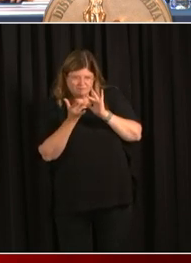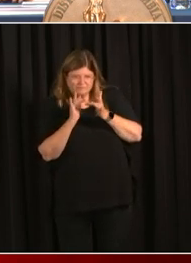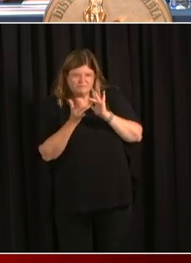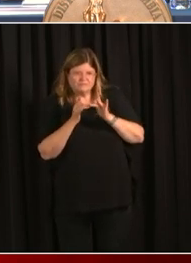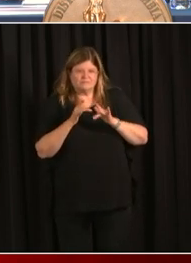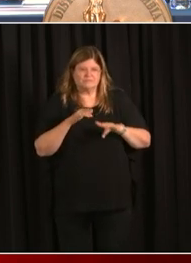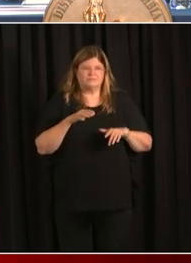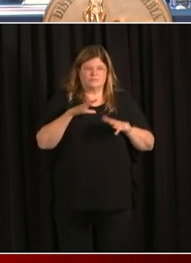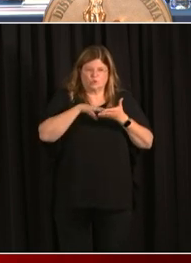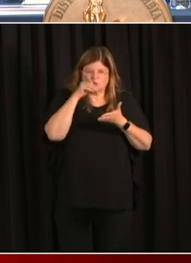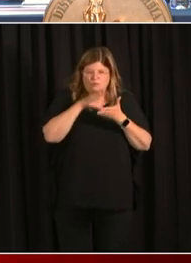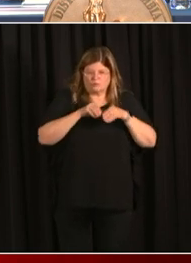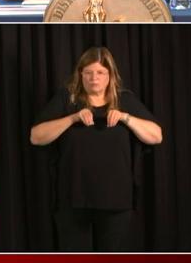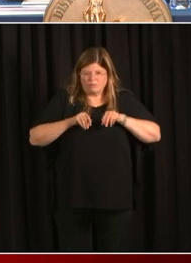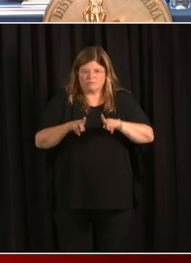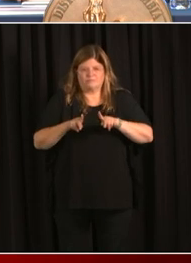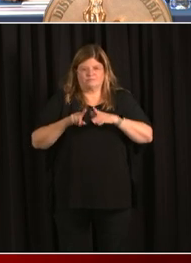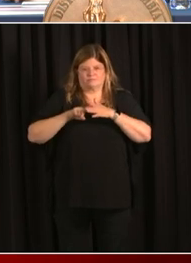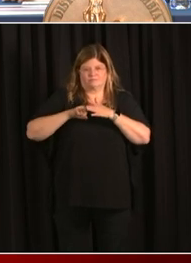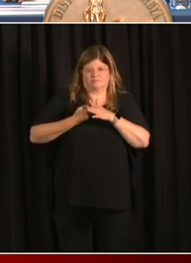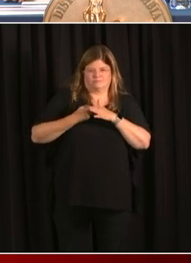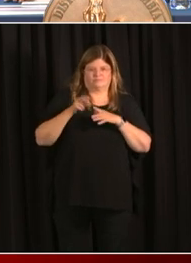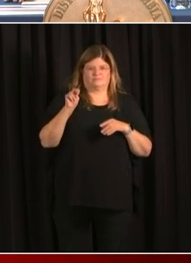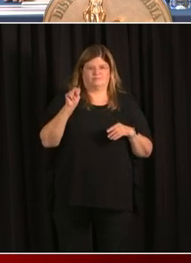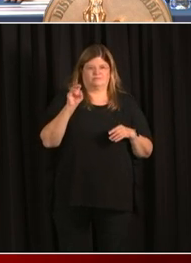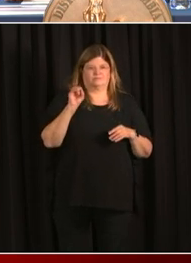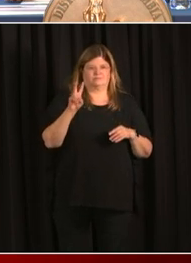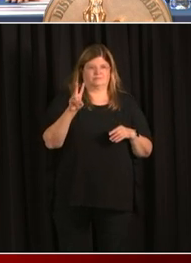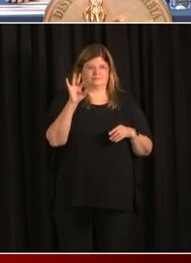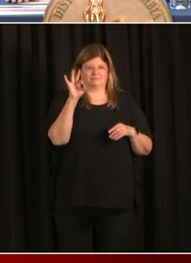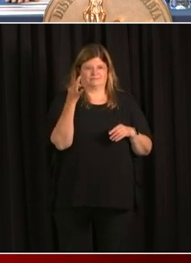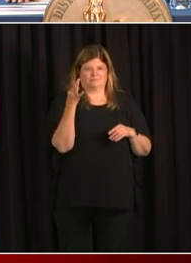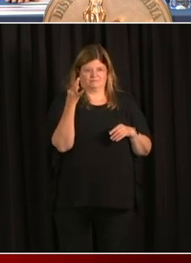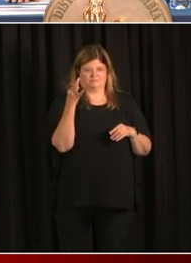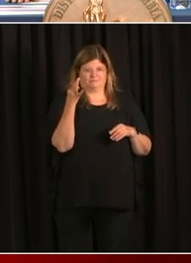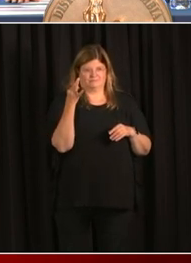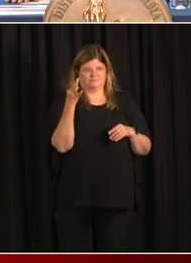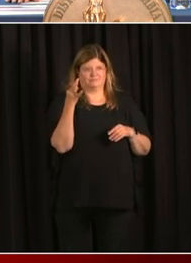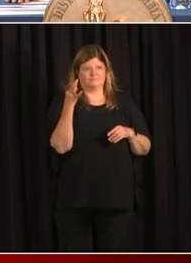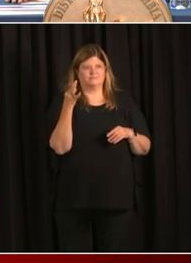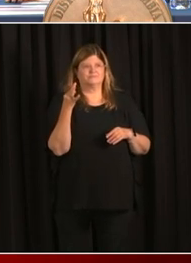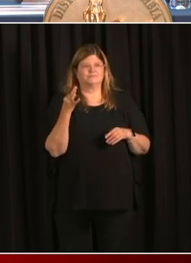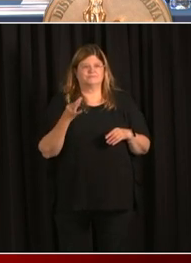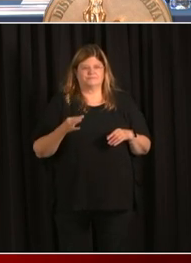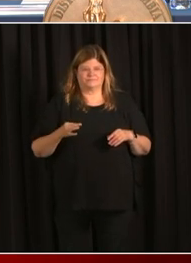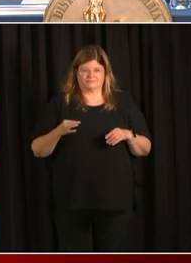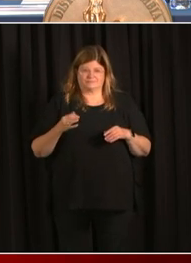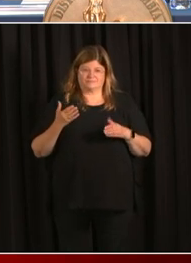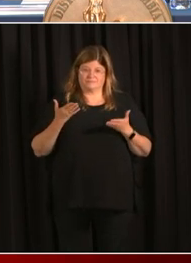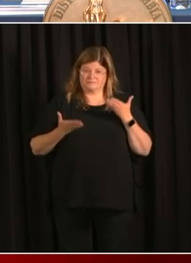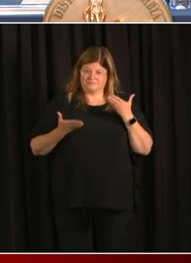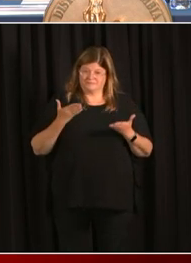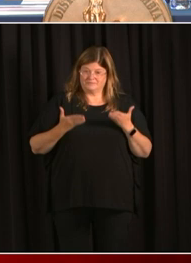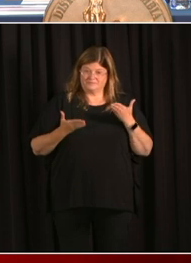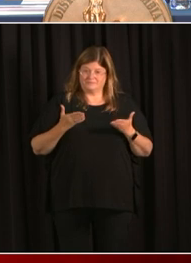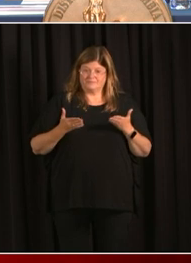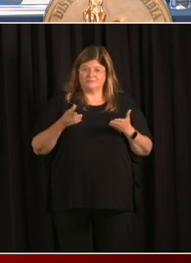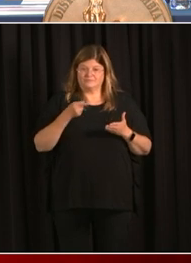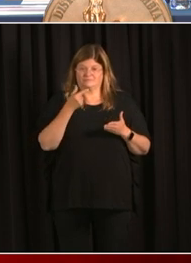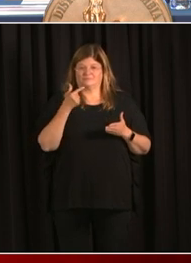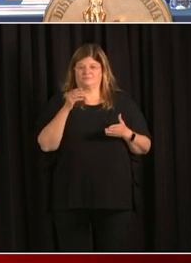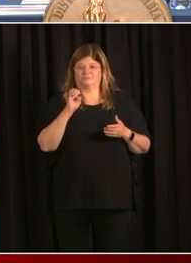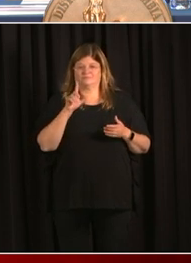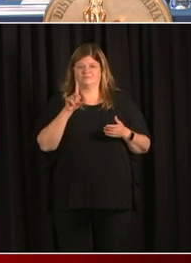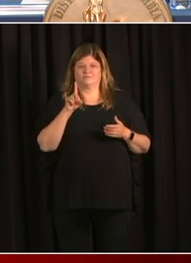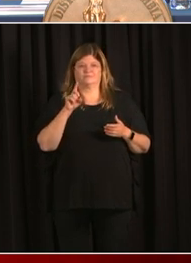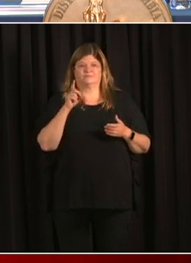opportunities beginning on November the 9th. Director Geldhart is going to be our point